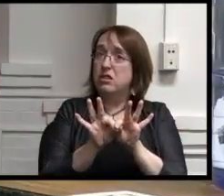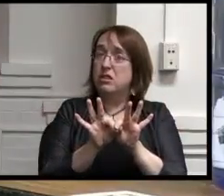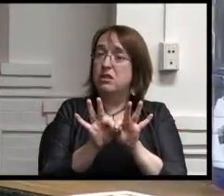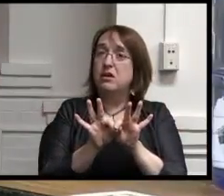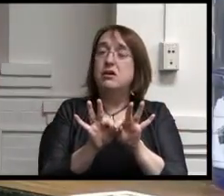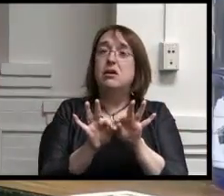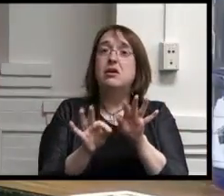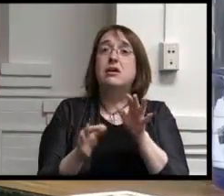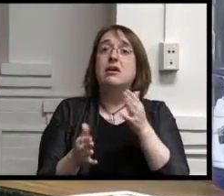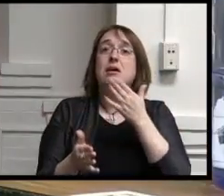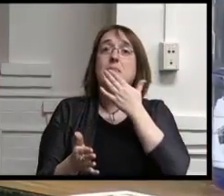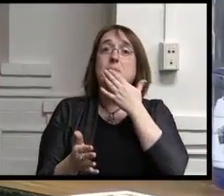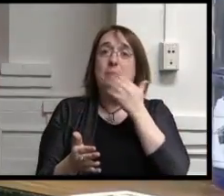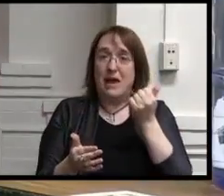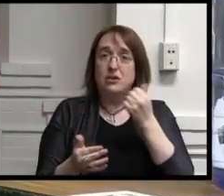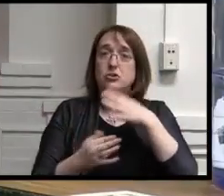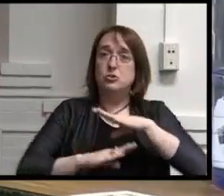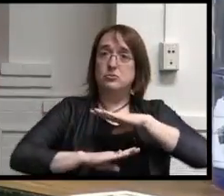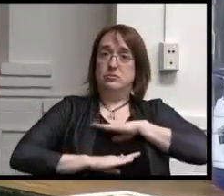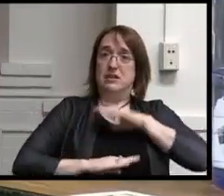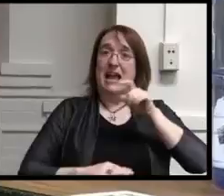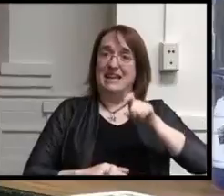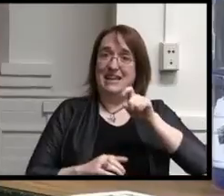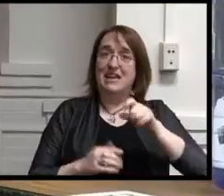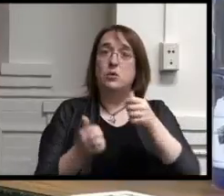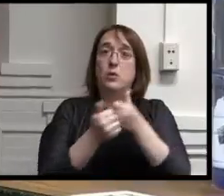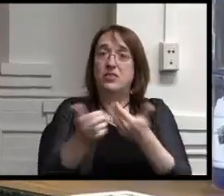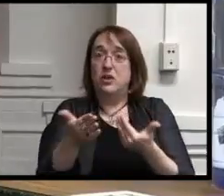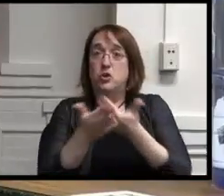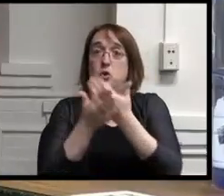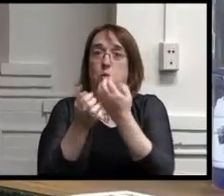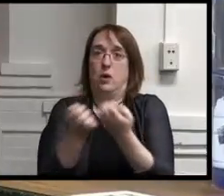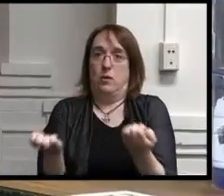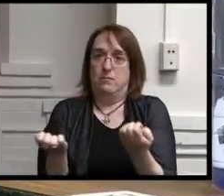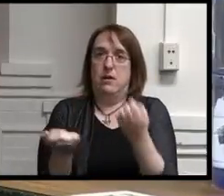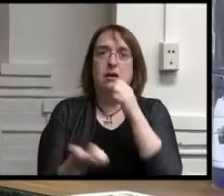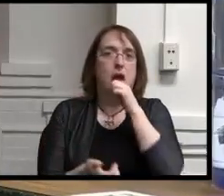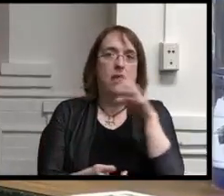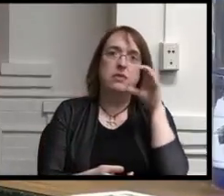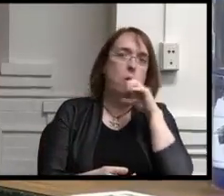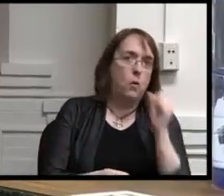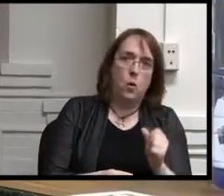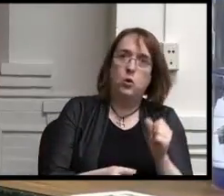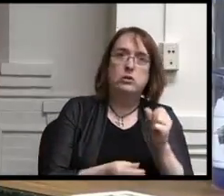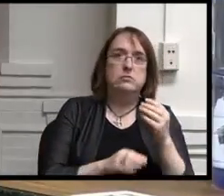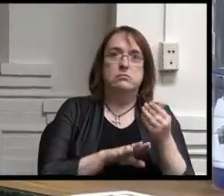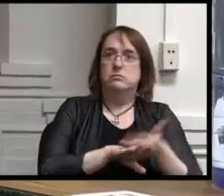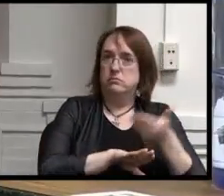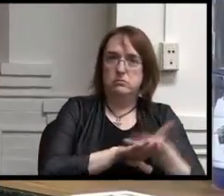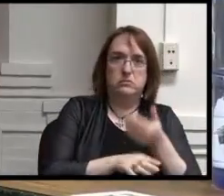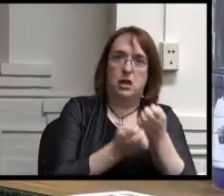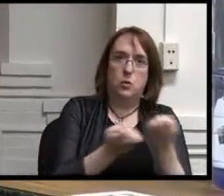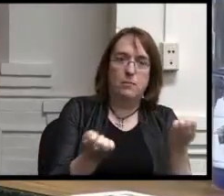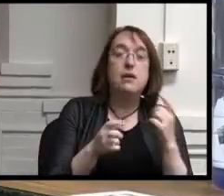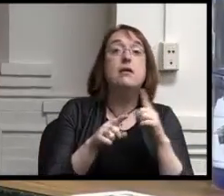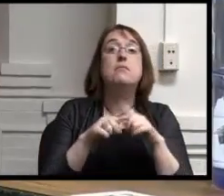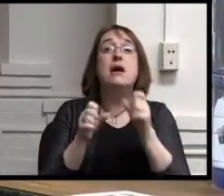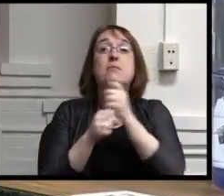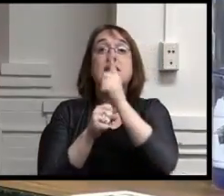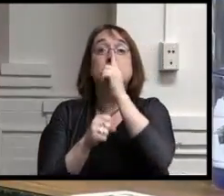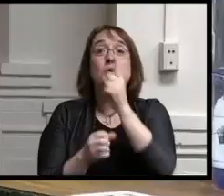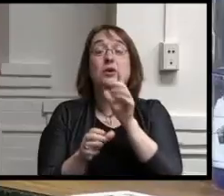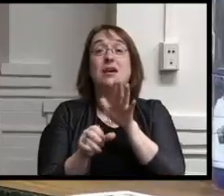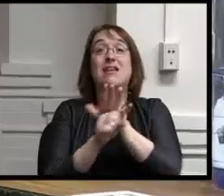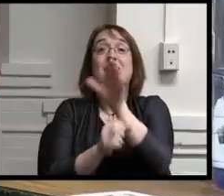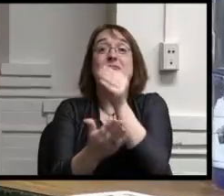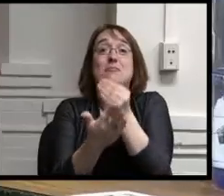where it would be best to meet those essential needs with new equipment rather than reused equipment. But in order to make sure that we had enough money